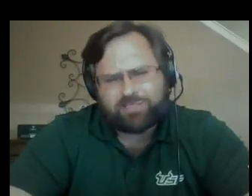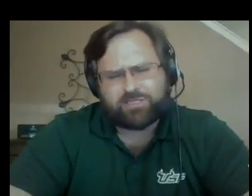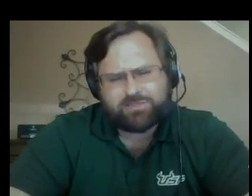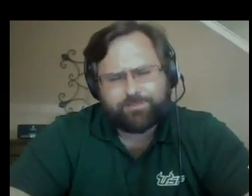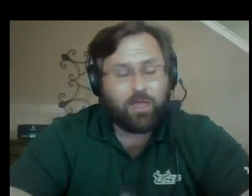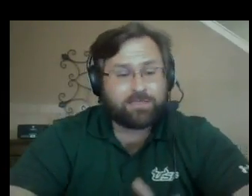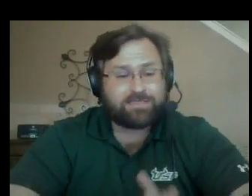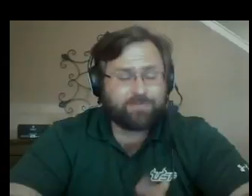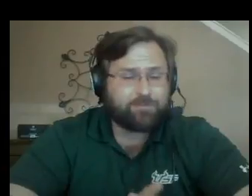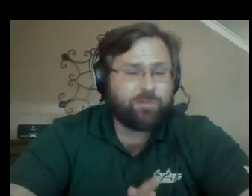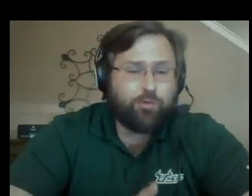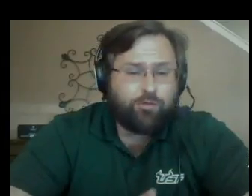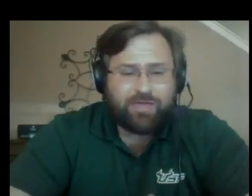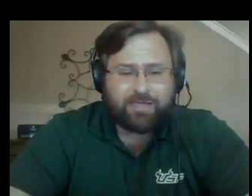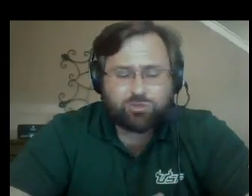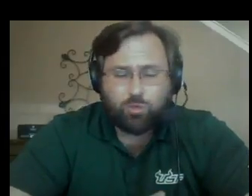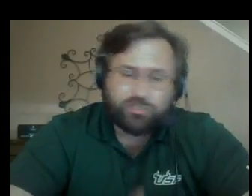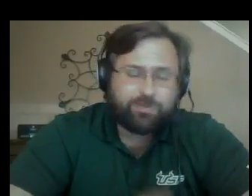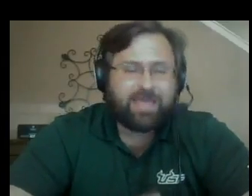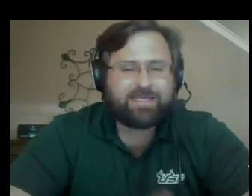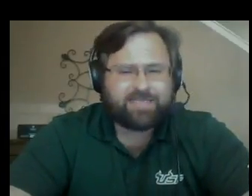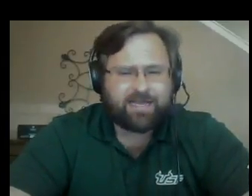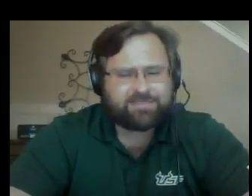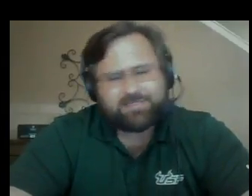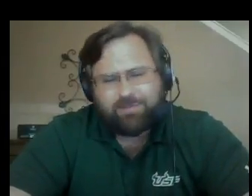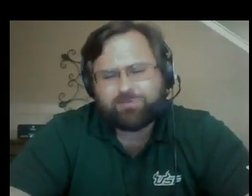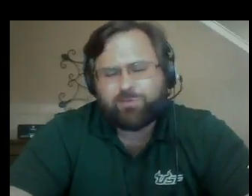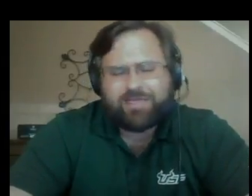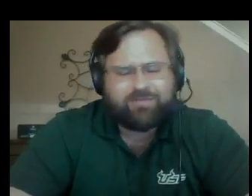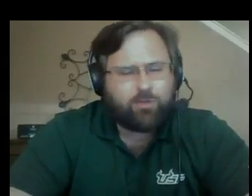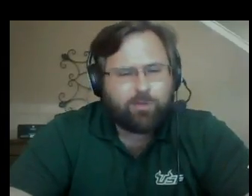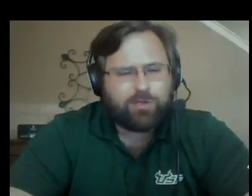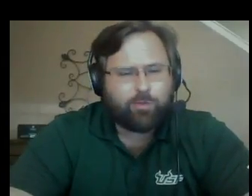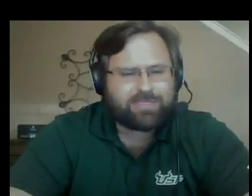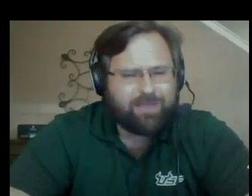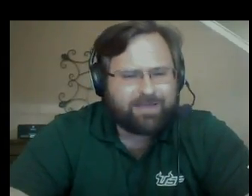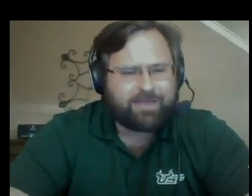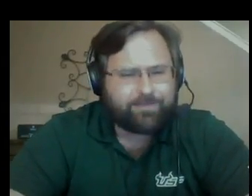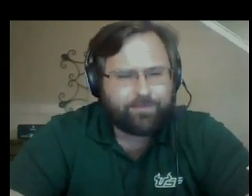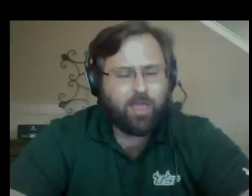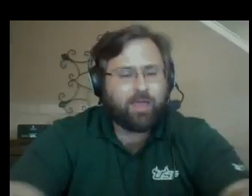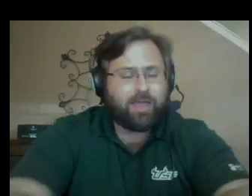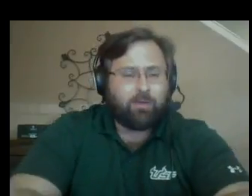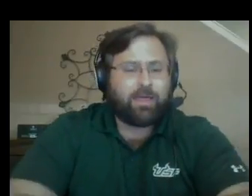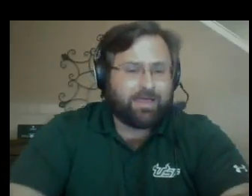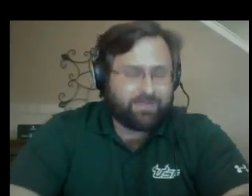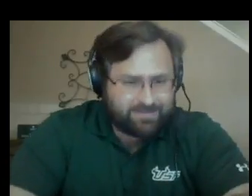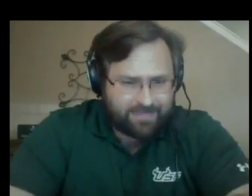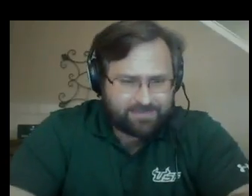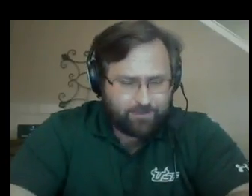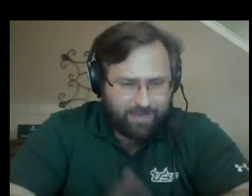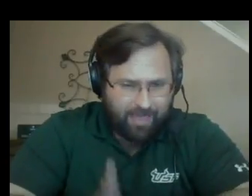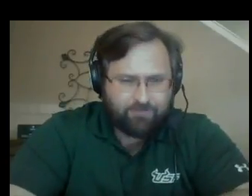to make questions. Sometimes we move the English word to the beginning of the sentence, and sometimes we leave it where we normally expect it. Now, in